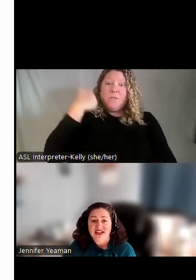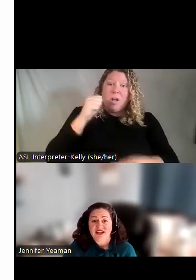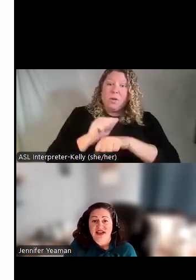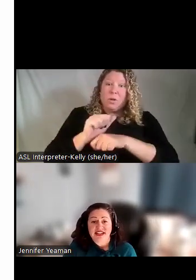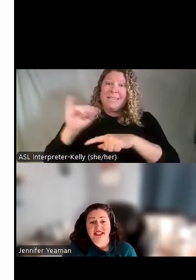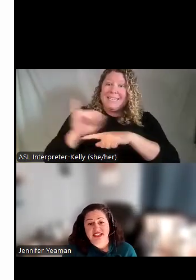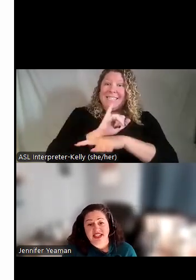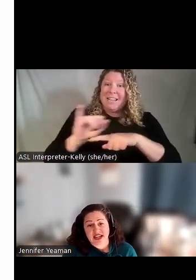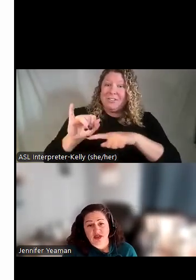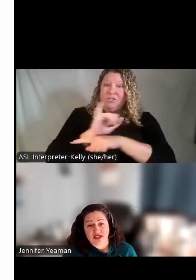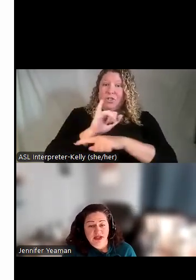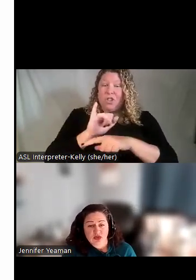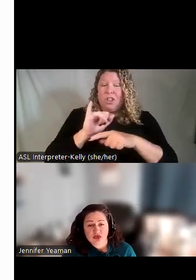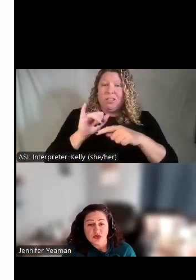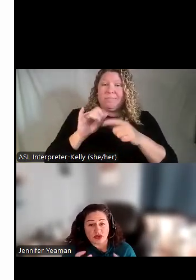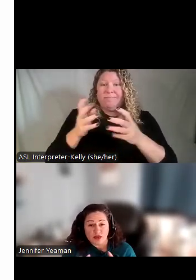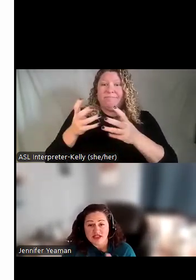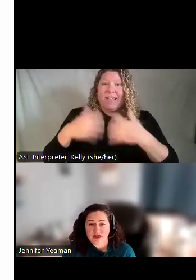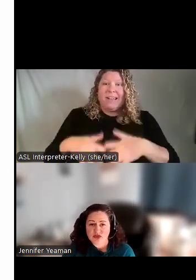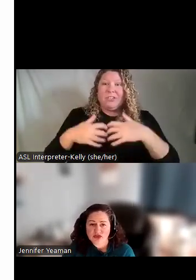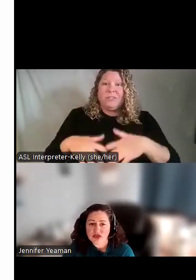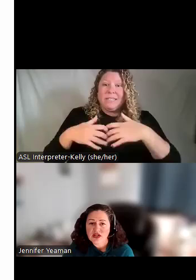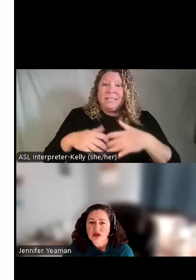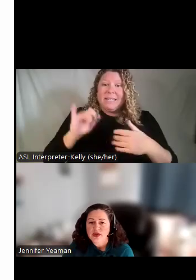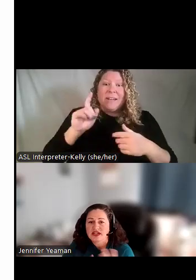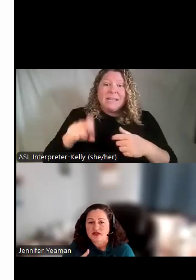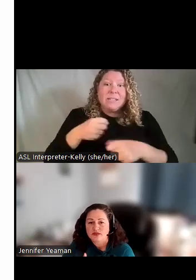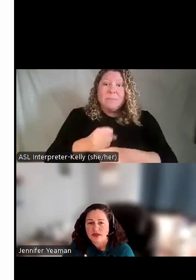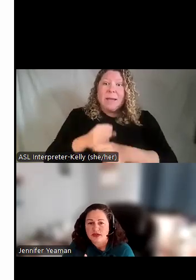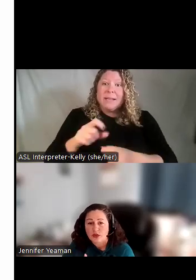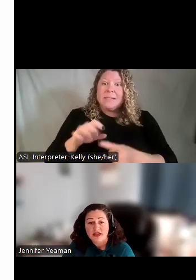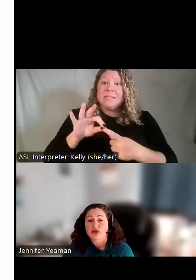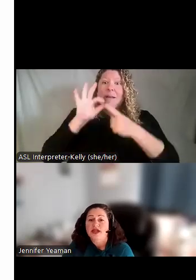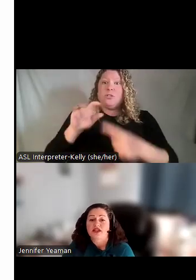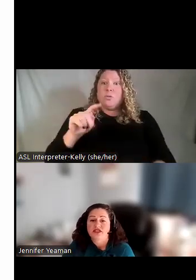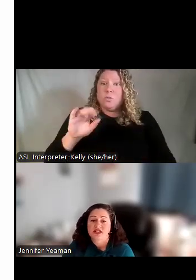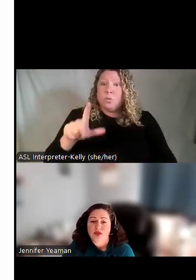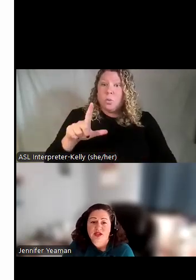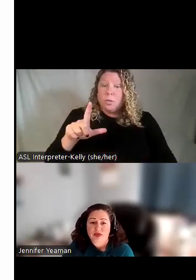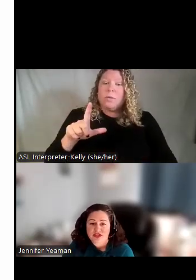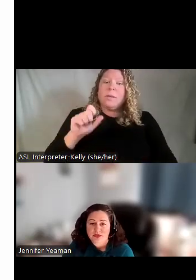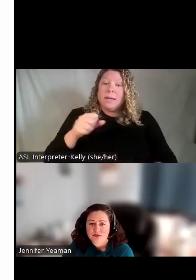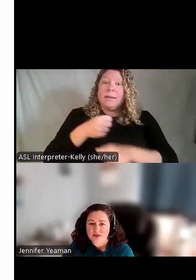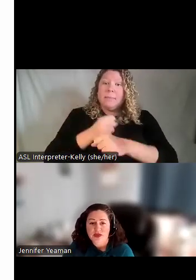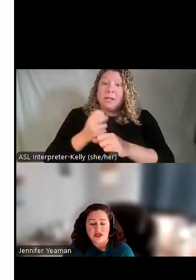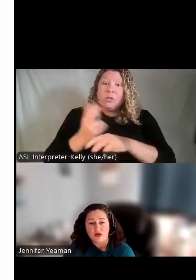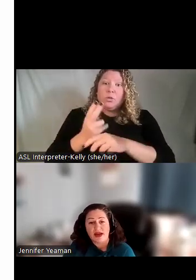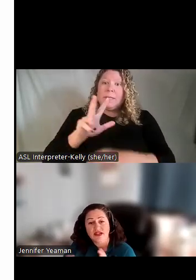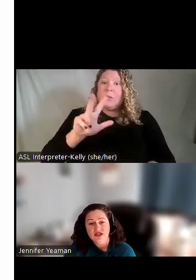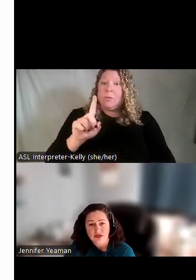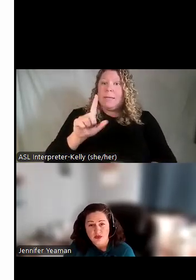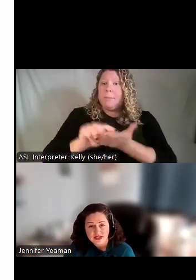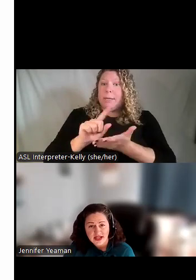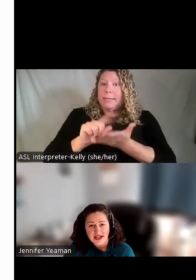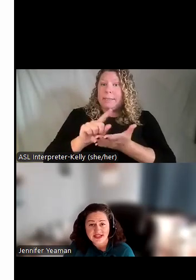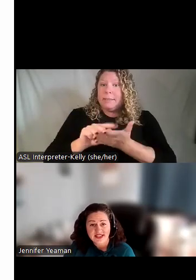field. If I needed to test out a special tool or create a special tool, we could quickly create it using a 3D printer. We could go